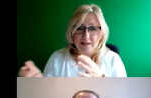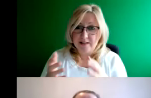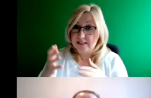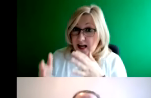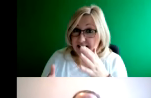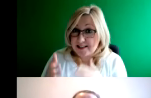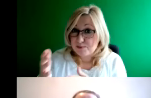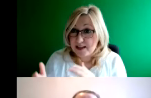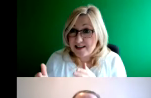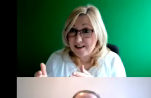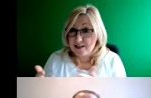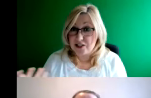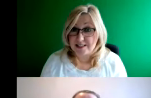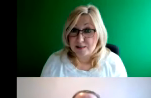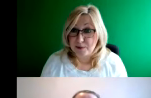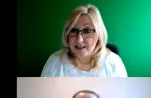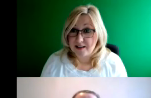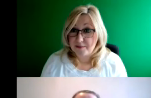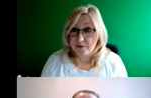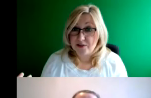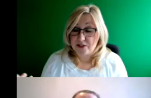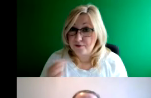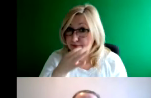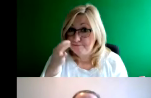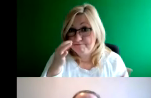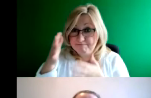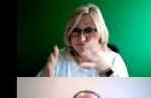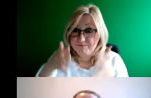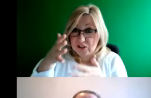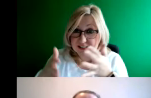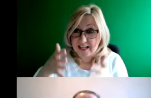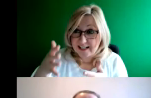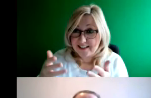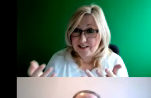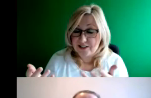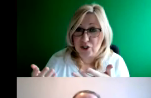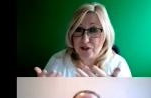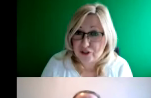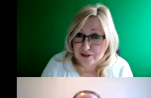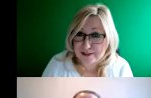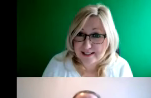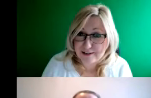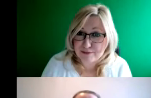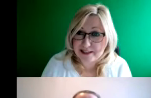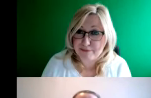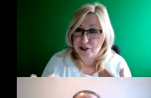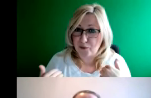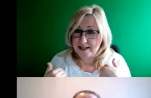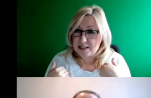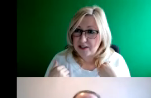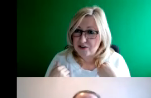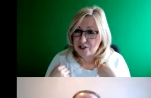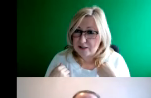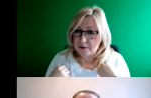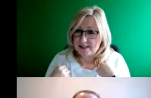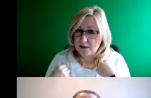you sign and speak? Do you speak? Do you just sign? Do you introduce yourself to people? Do you wait